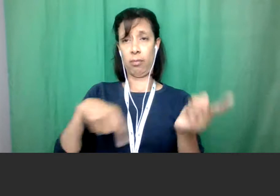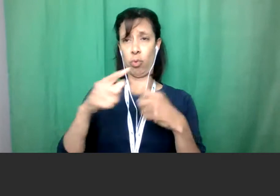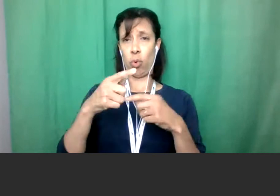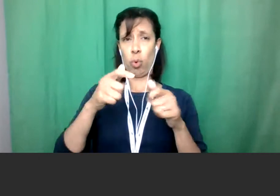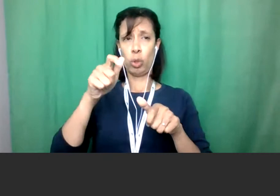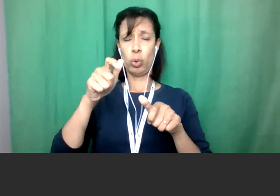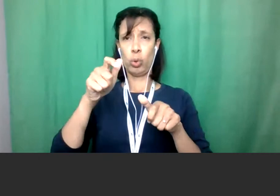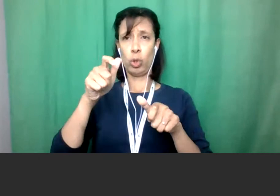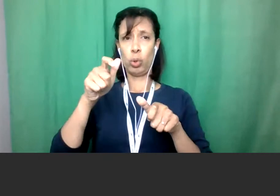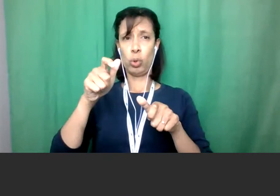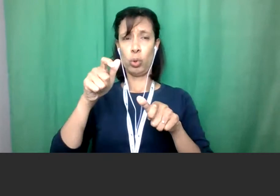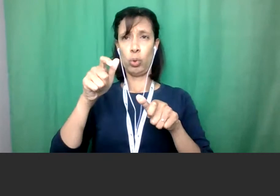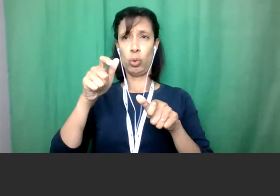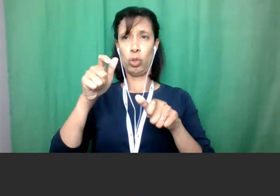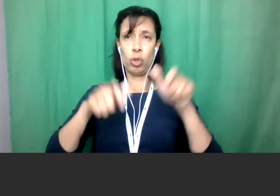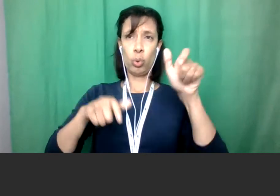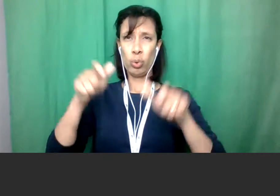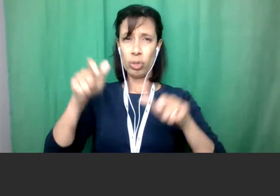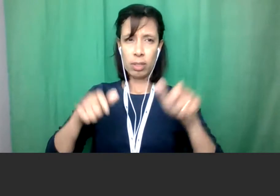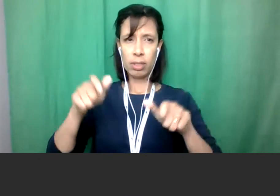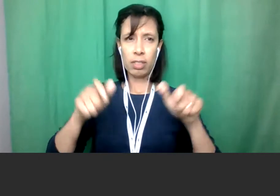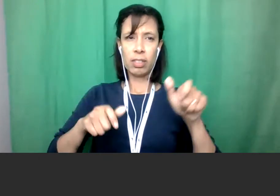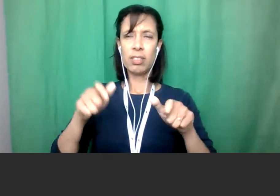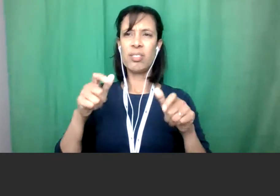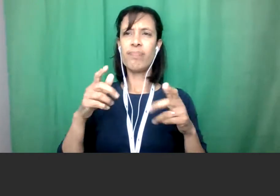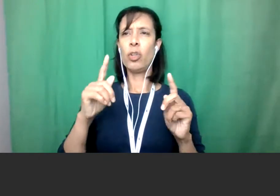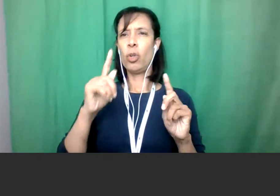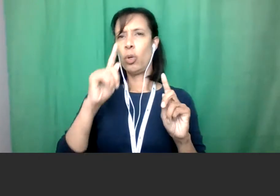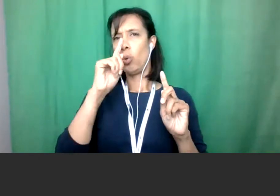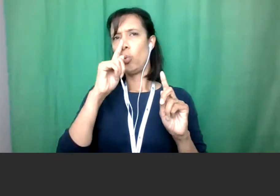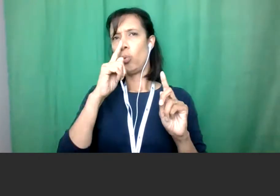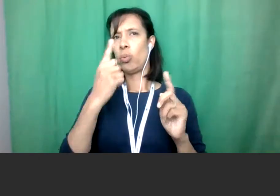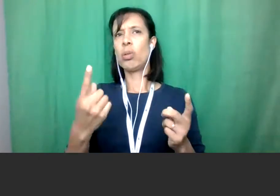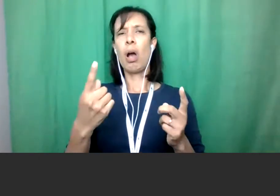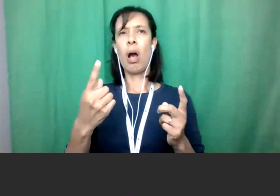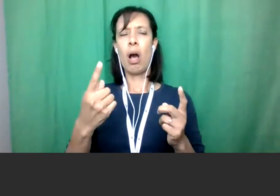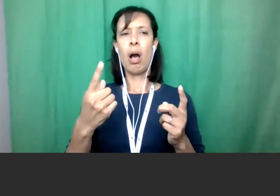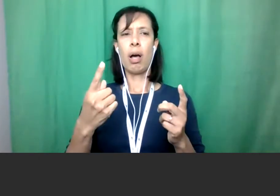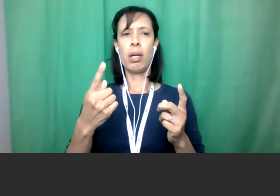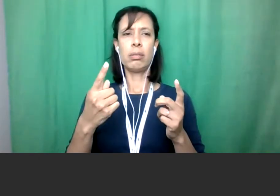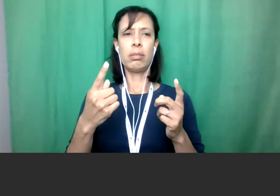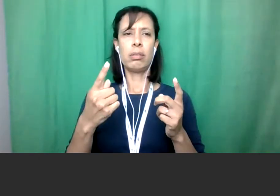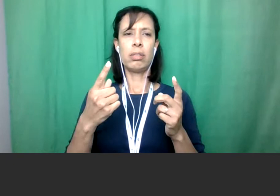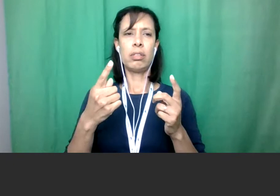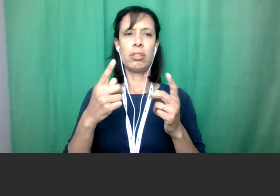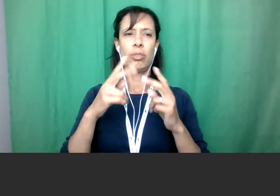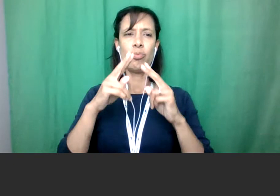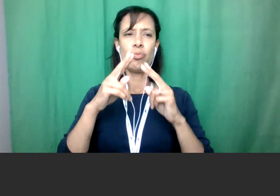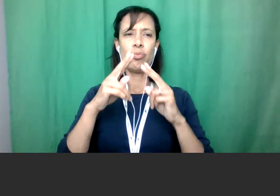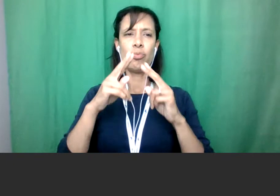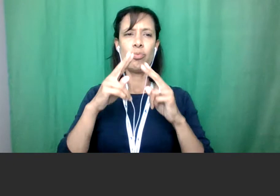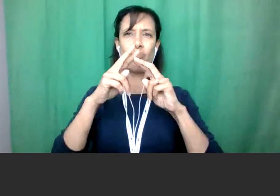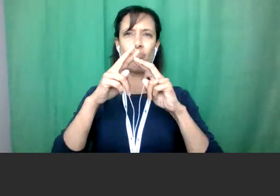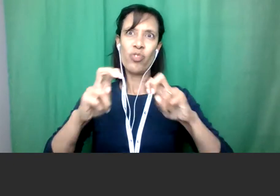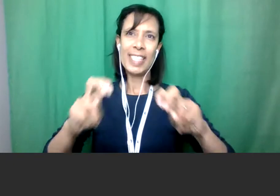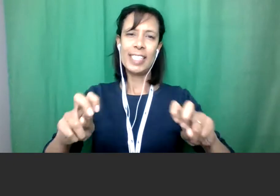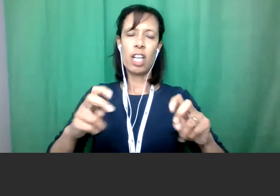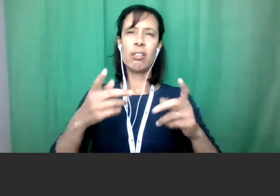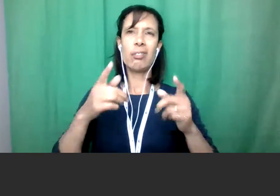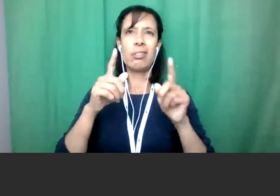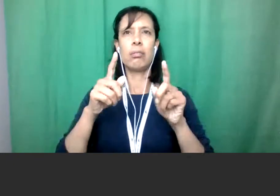not being able to carry out the kind of scientific research that perhaps we associate with the word research. I mean, when